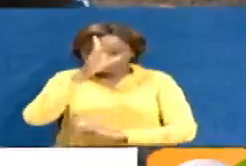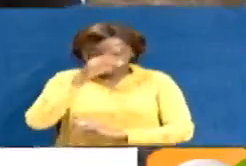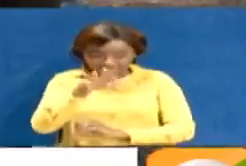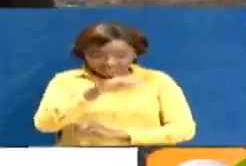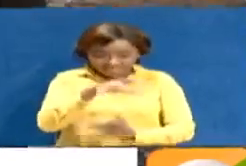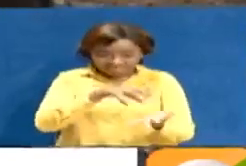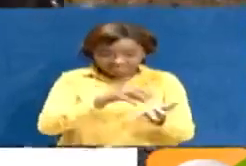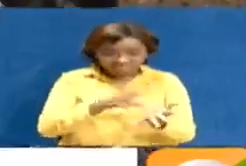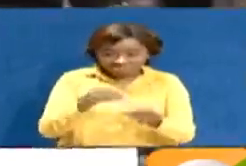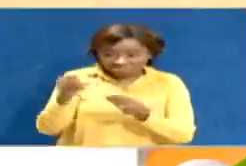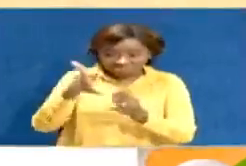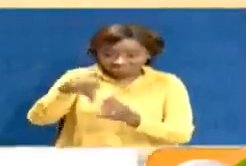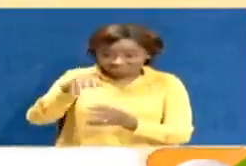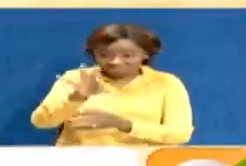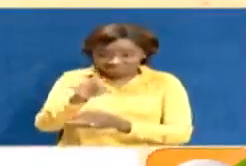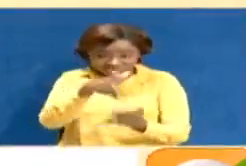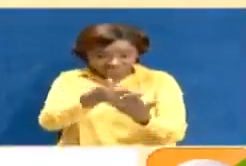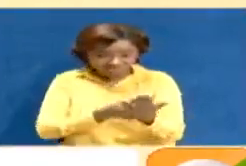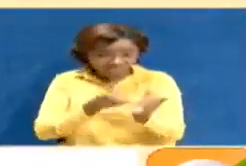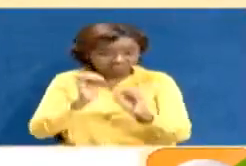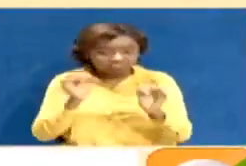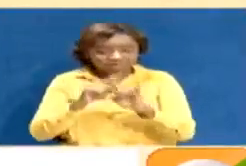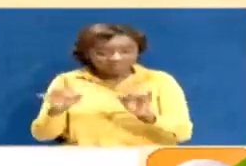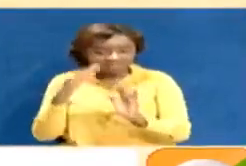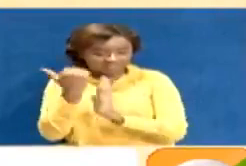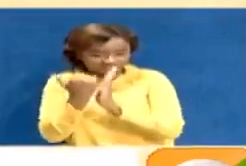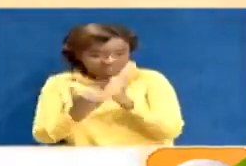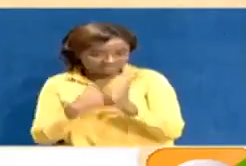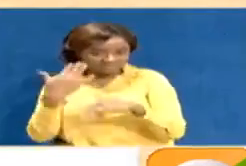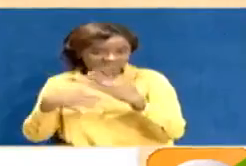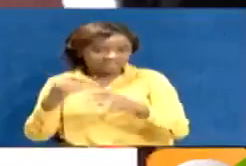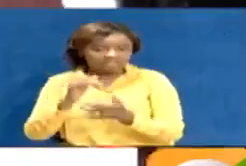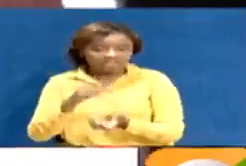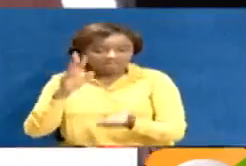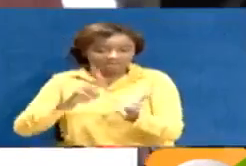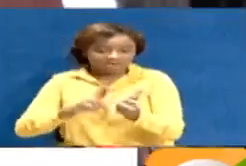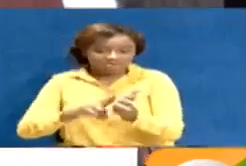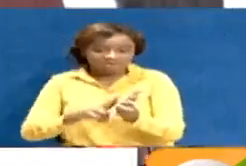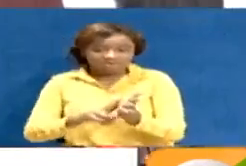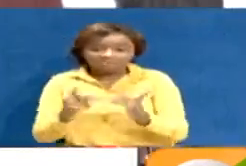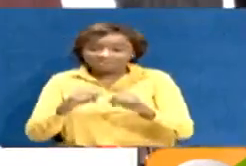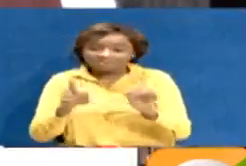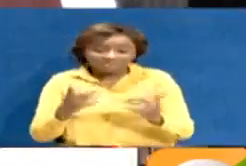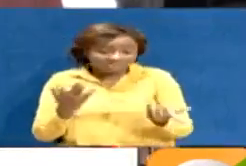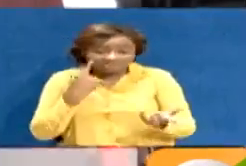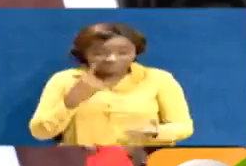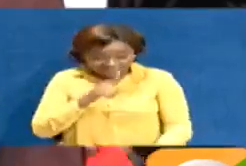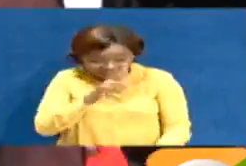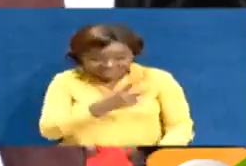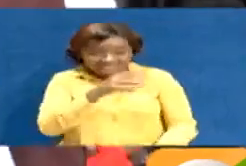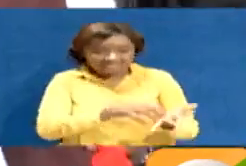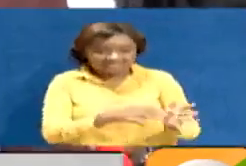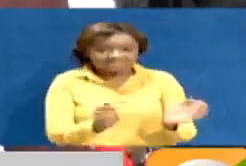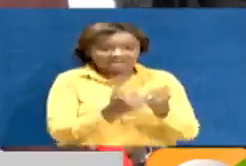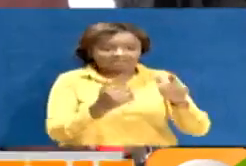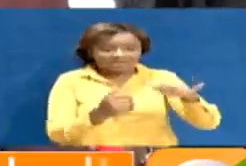initially denying them P3 forms. They have recorded statements after receiving treatment. It is about time, because this is the second incident here